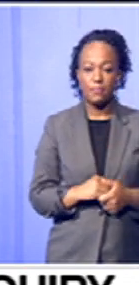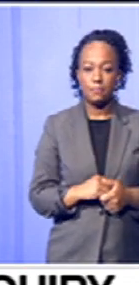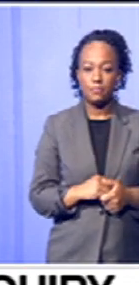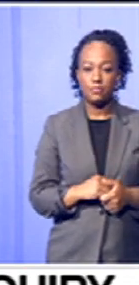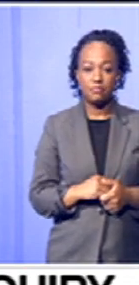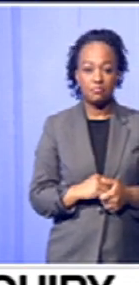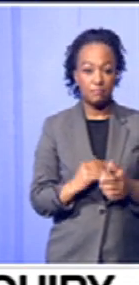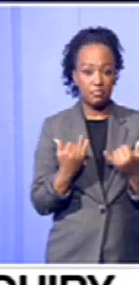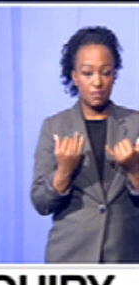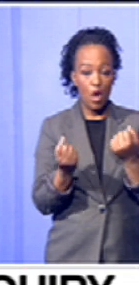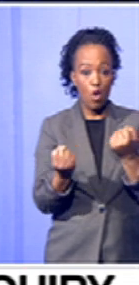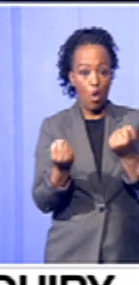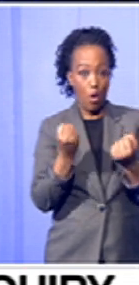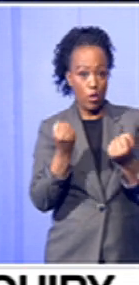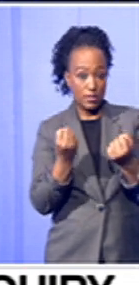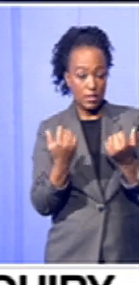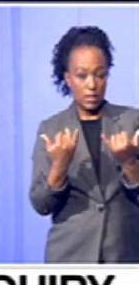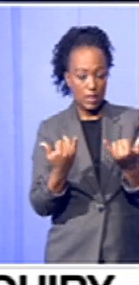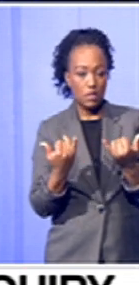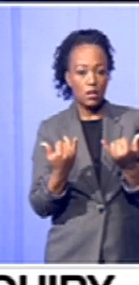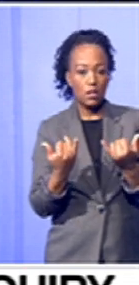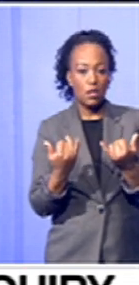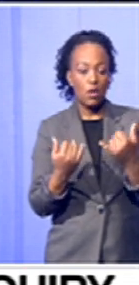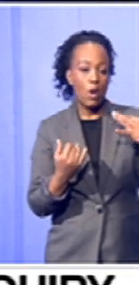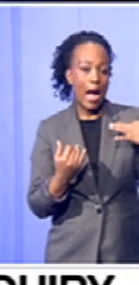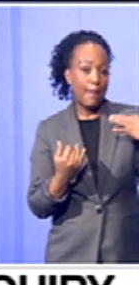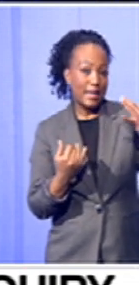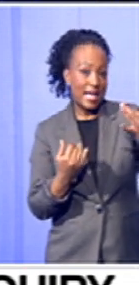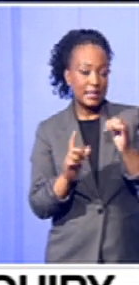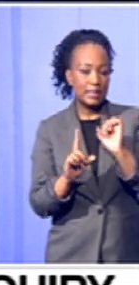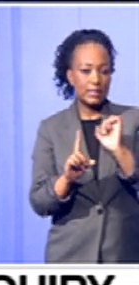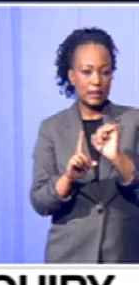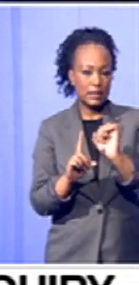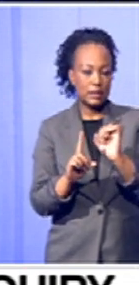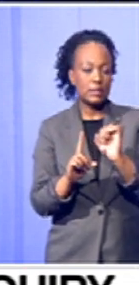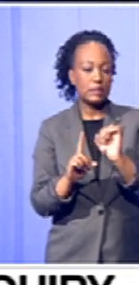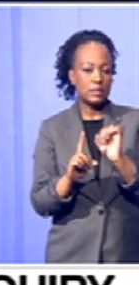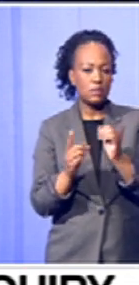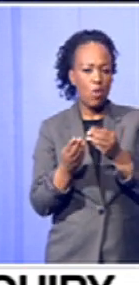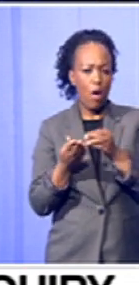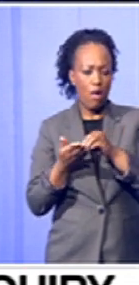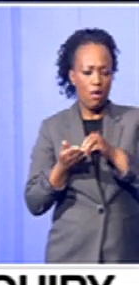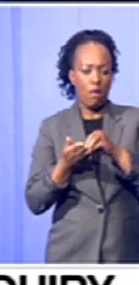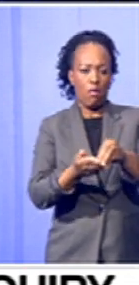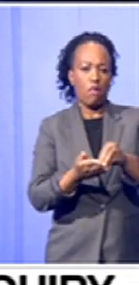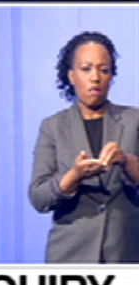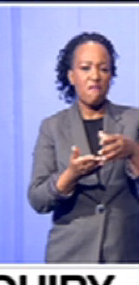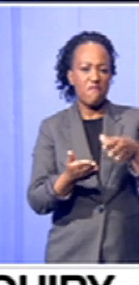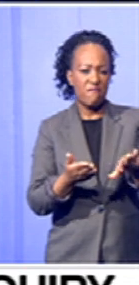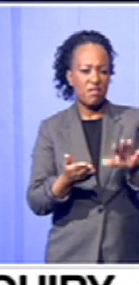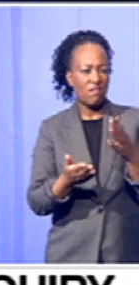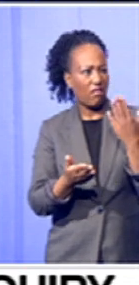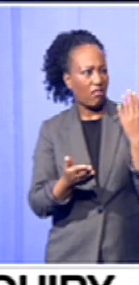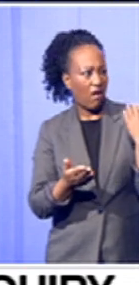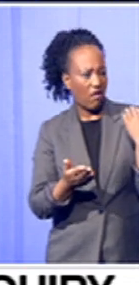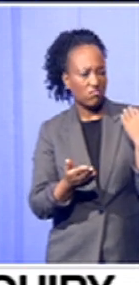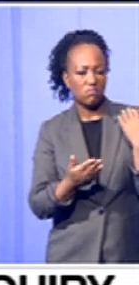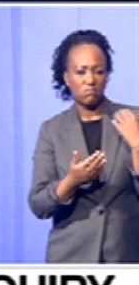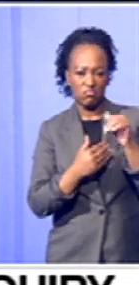court now is seized with her application that was brought last